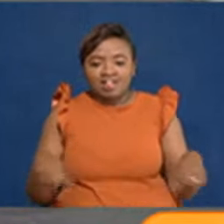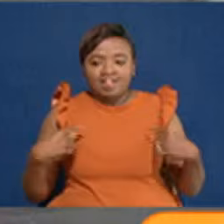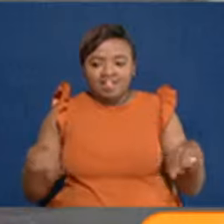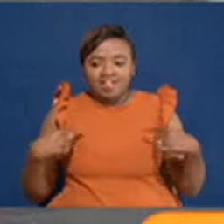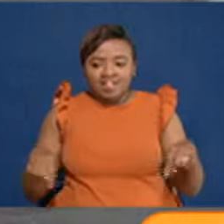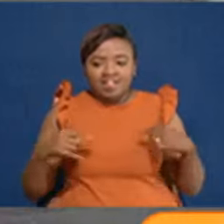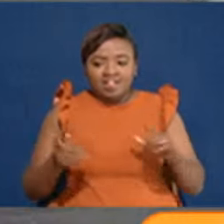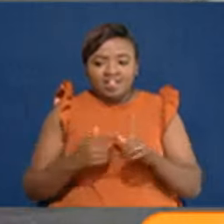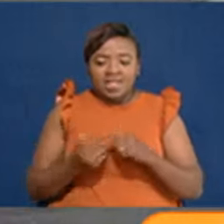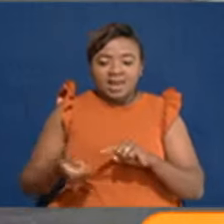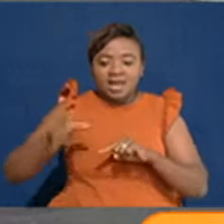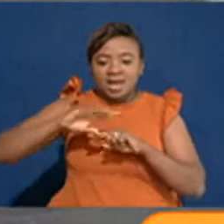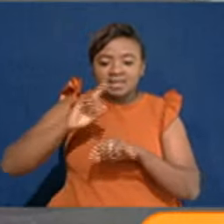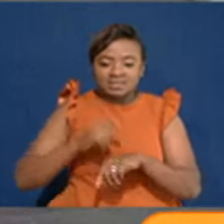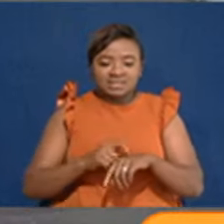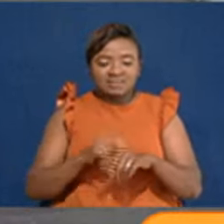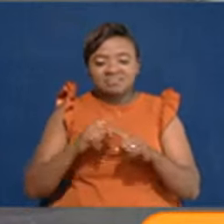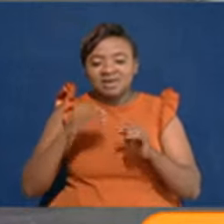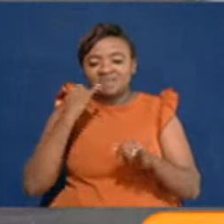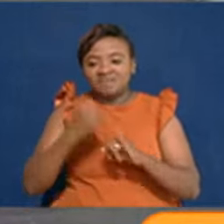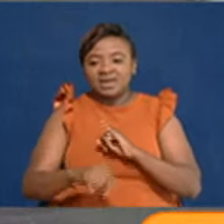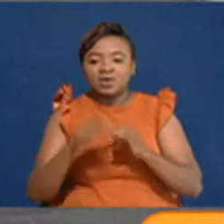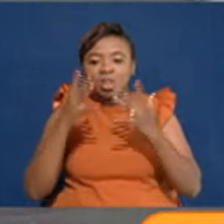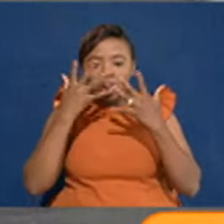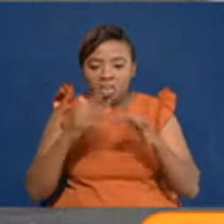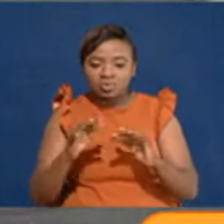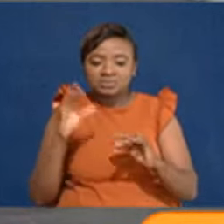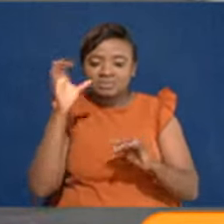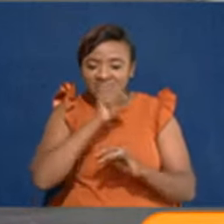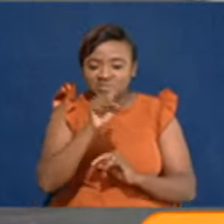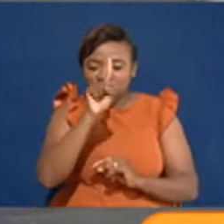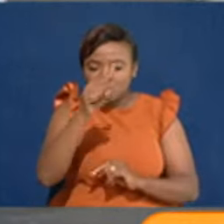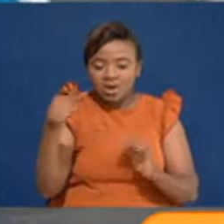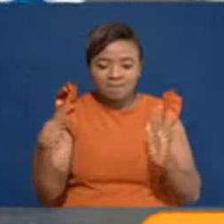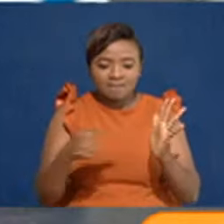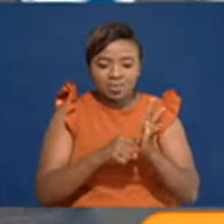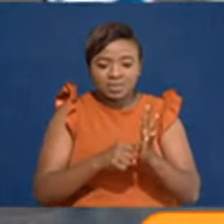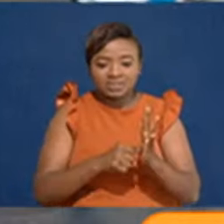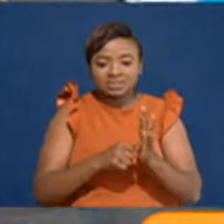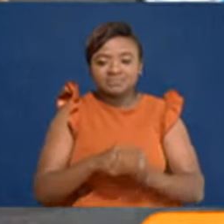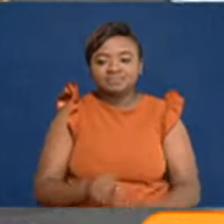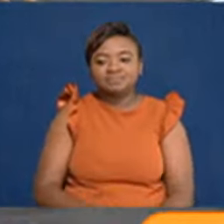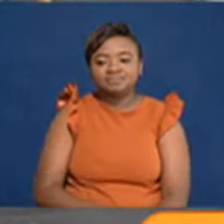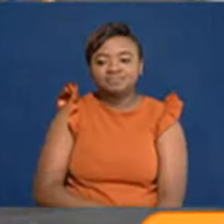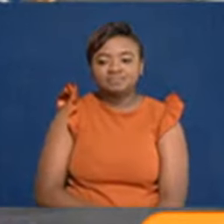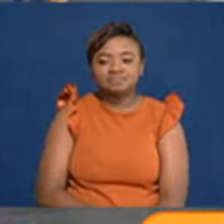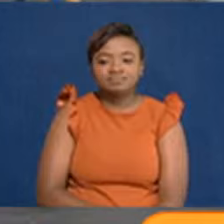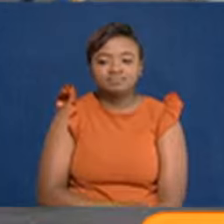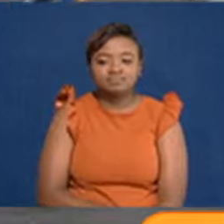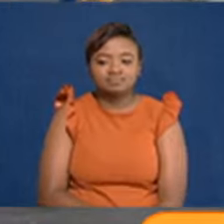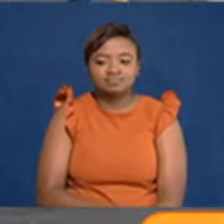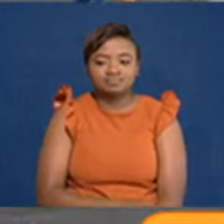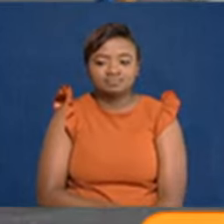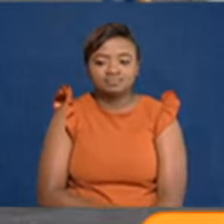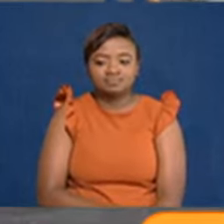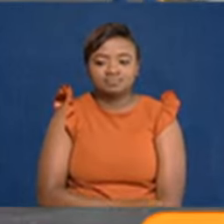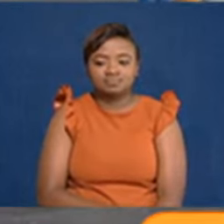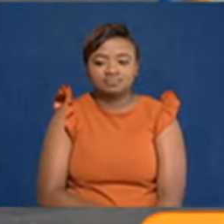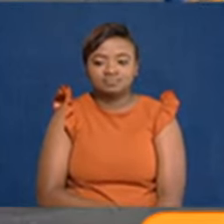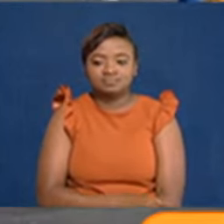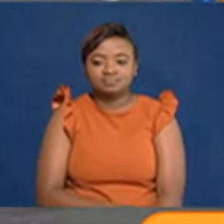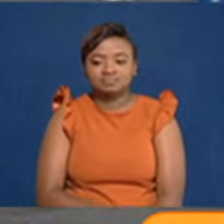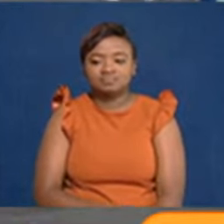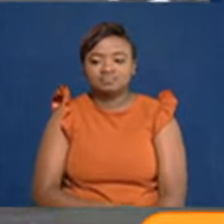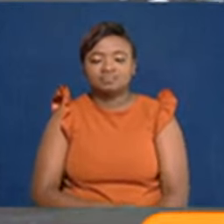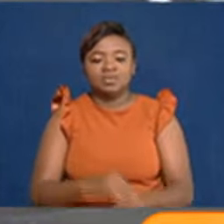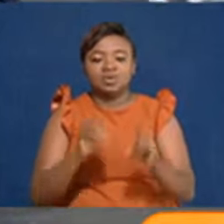into extra time and she lost by one single point. So a lot of things happening. That story is also coming up in sports, but that is what is happening. And for